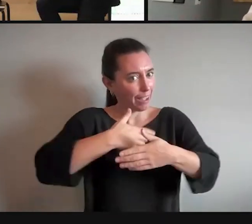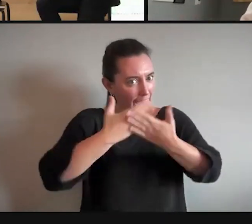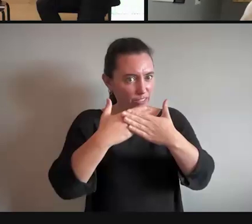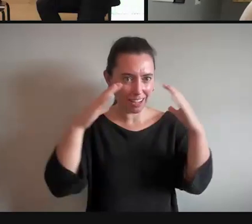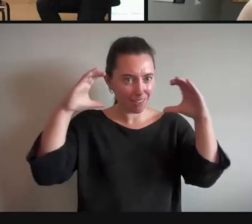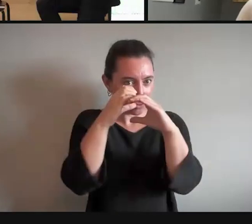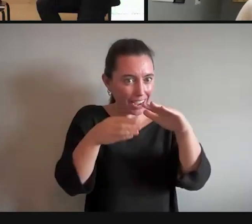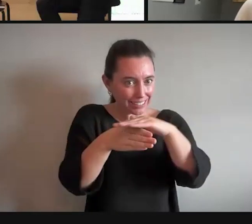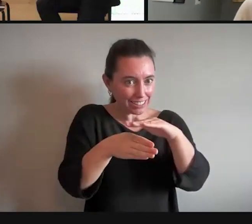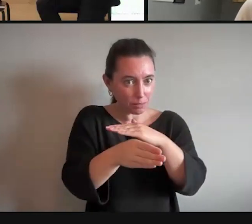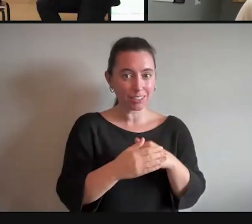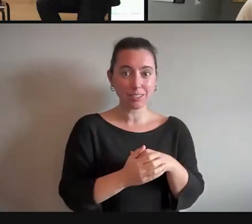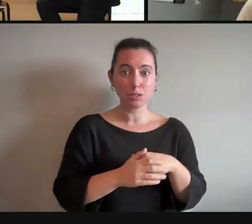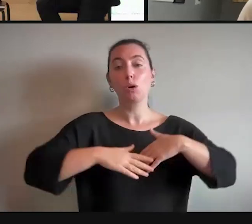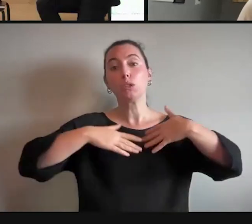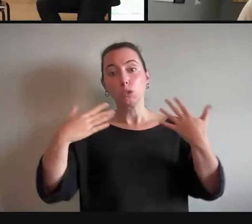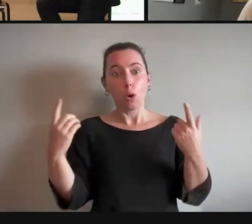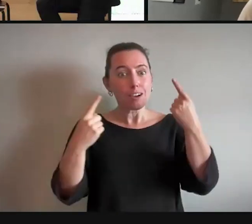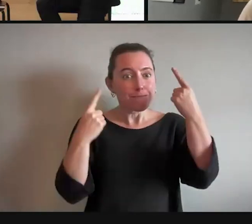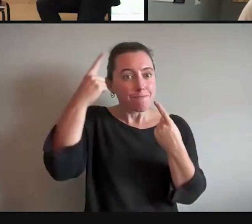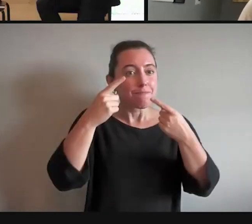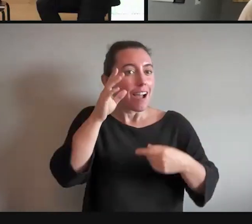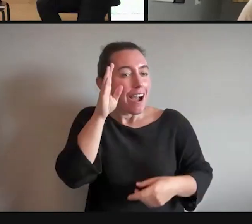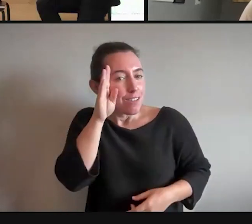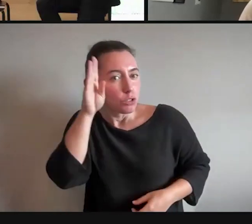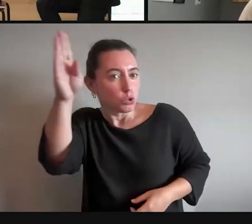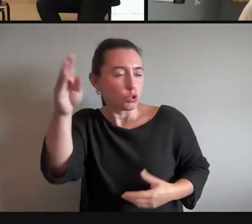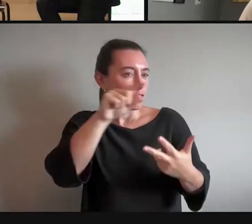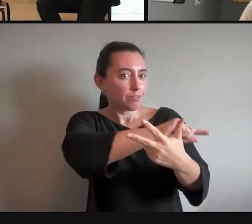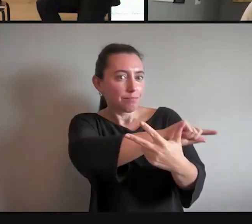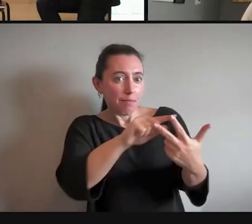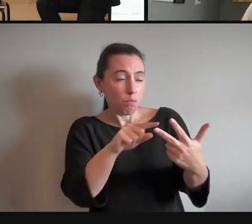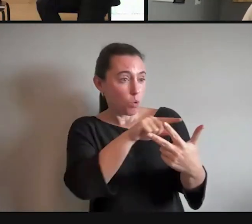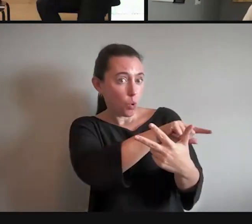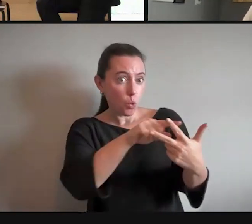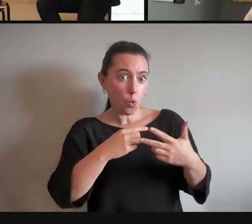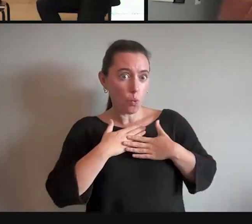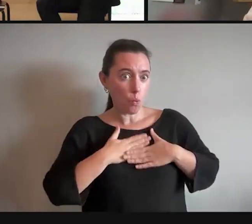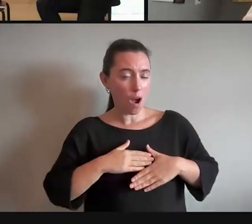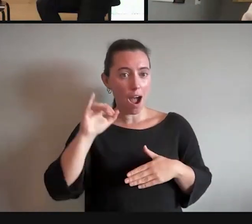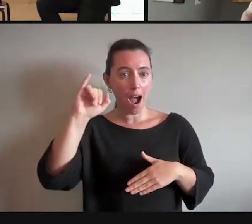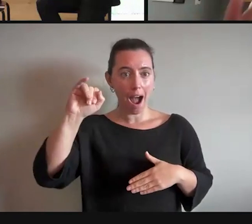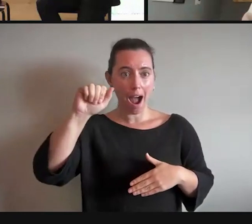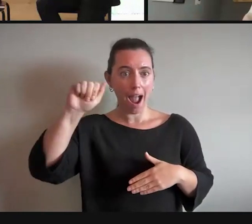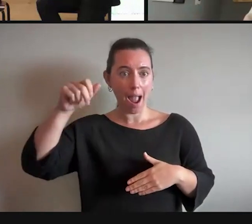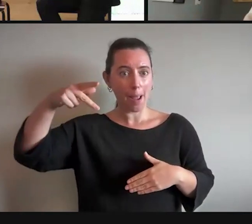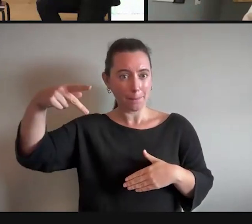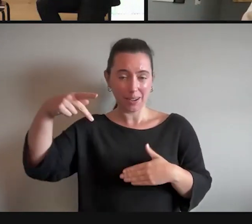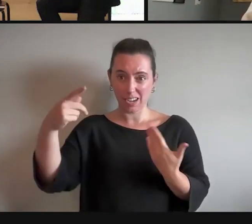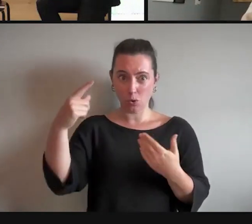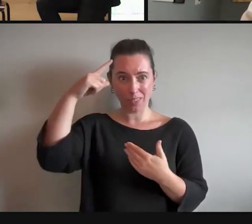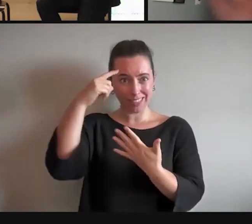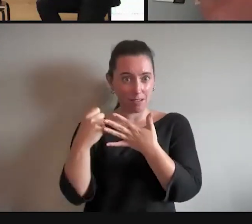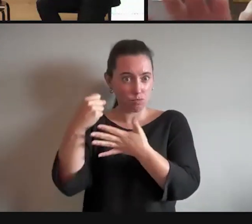like to ask the three of us, what would you like the IAAP to focus in the near future? Now that you've been a member, you've been